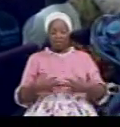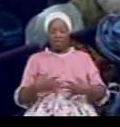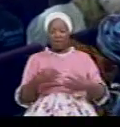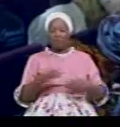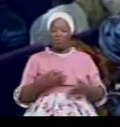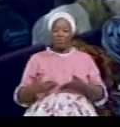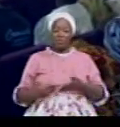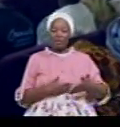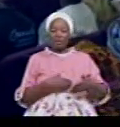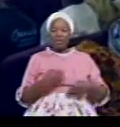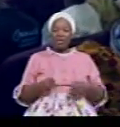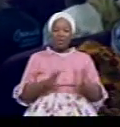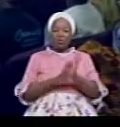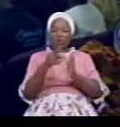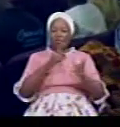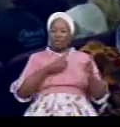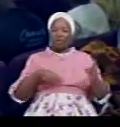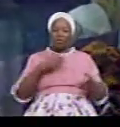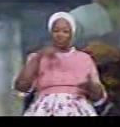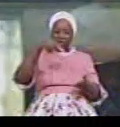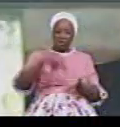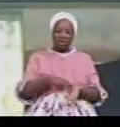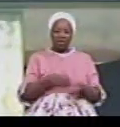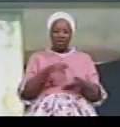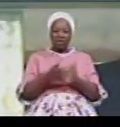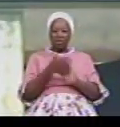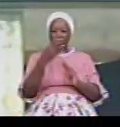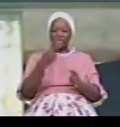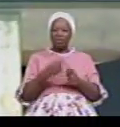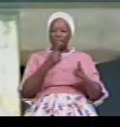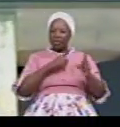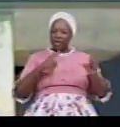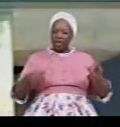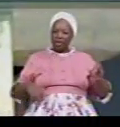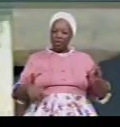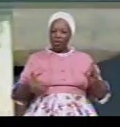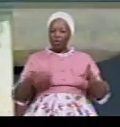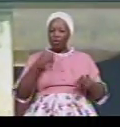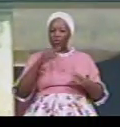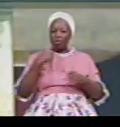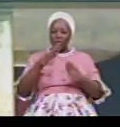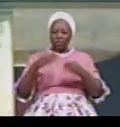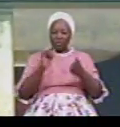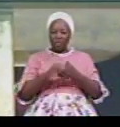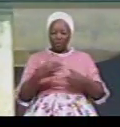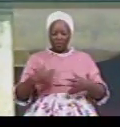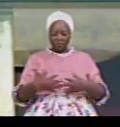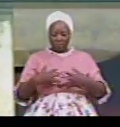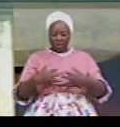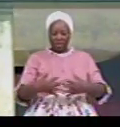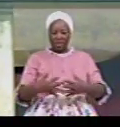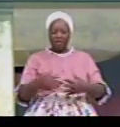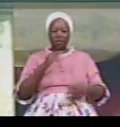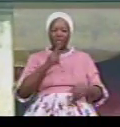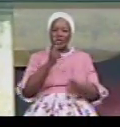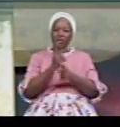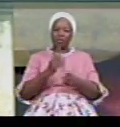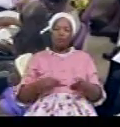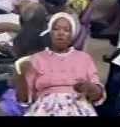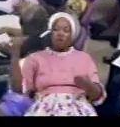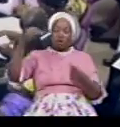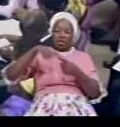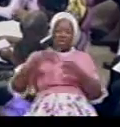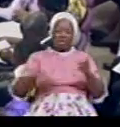stand. The Lord who gave you will preserve it for you until the day of delivery